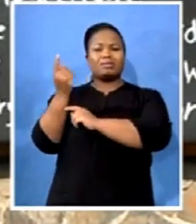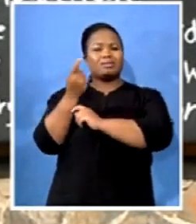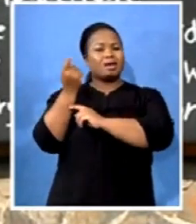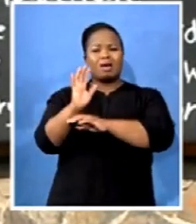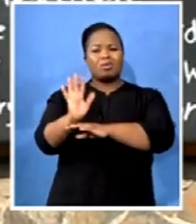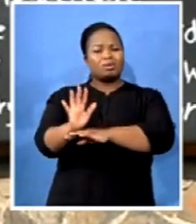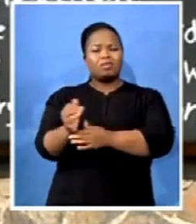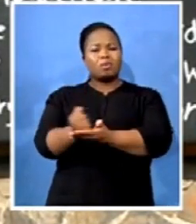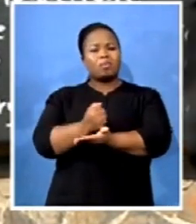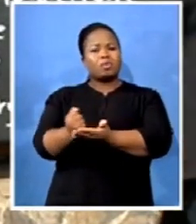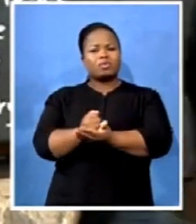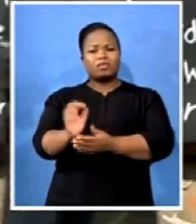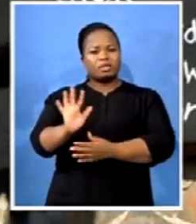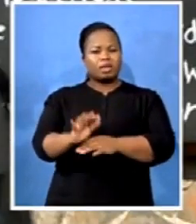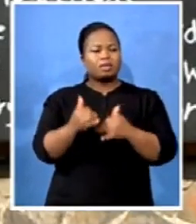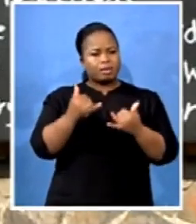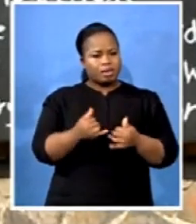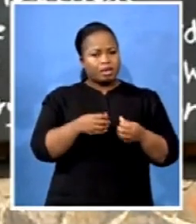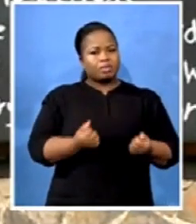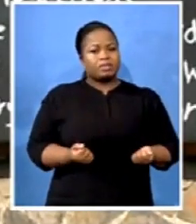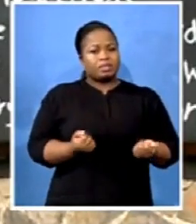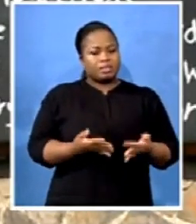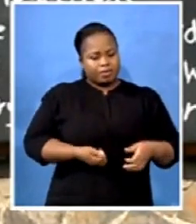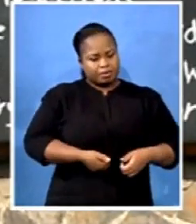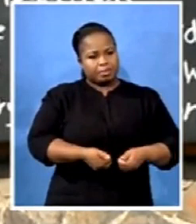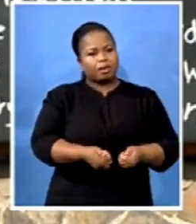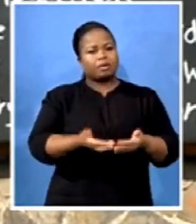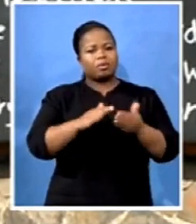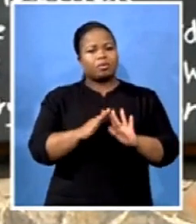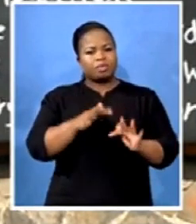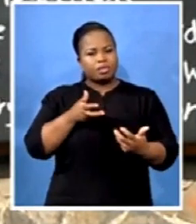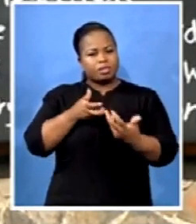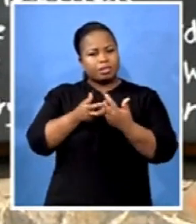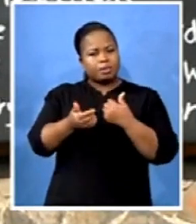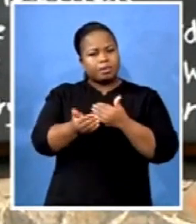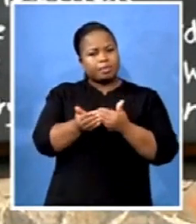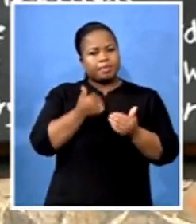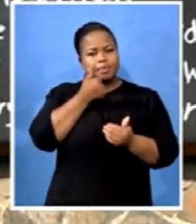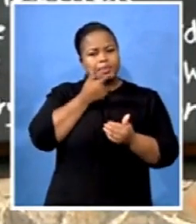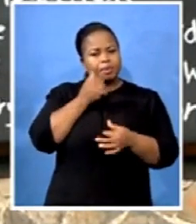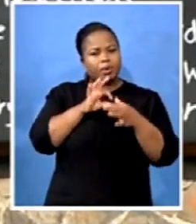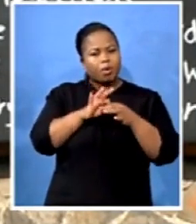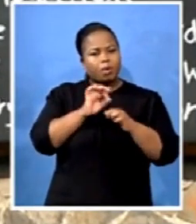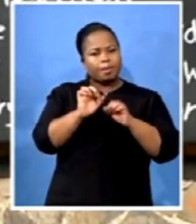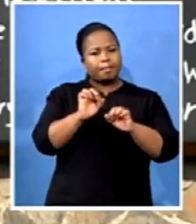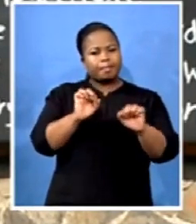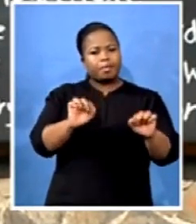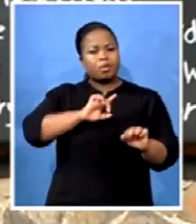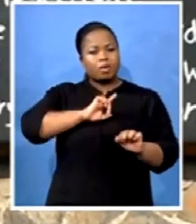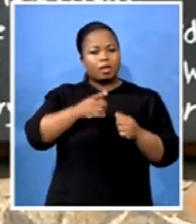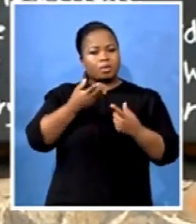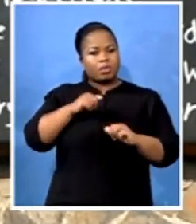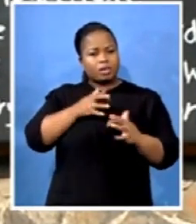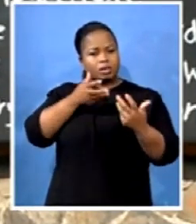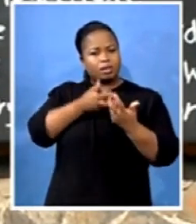service delivery back into the communities. And this is in line with the COVID-19 response requirements